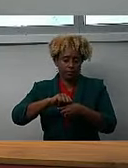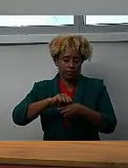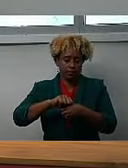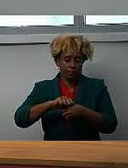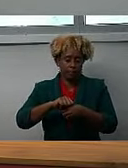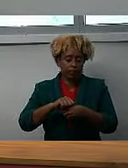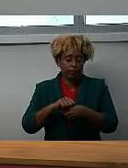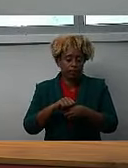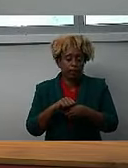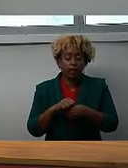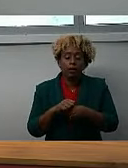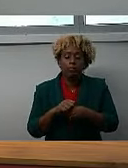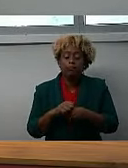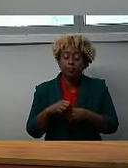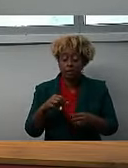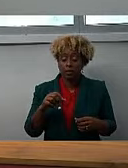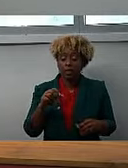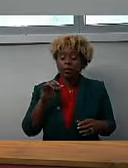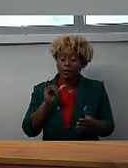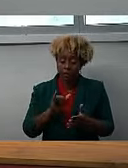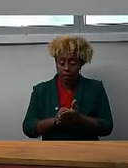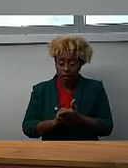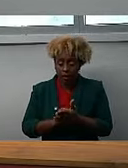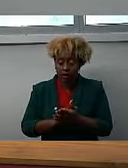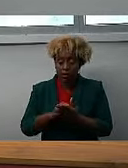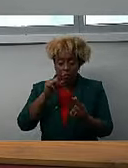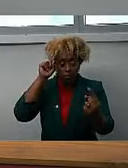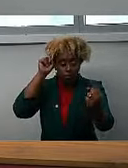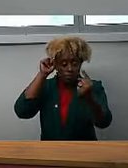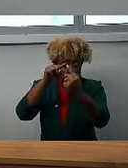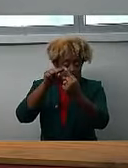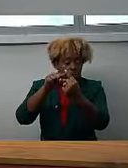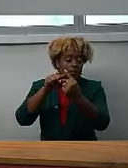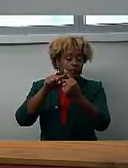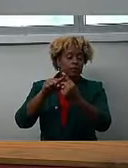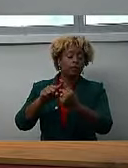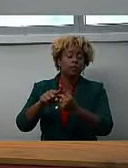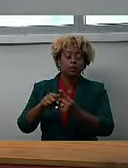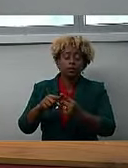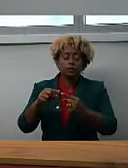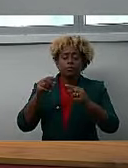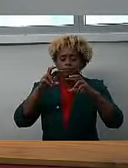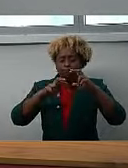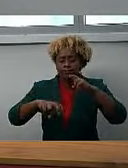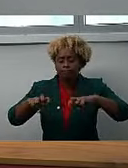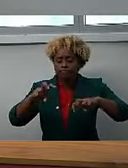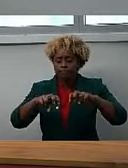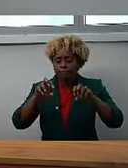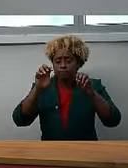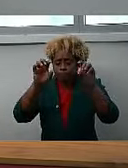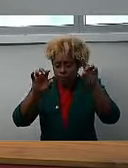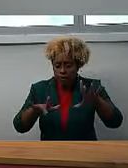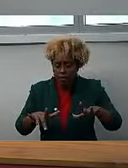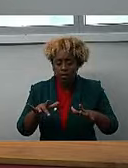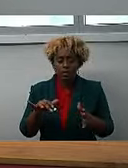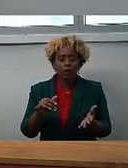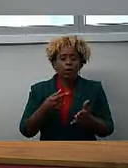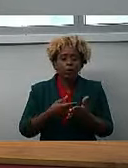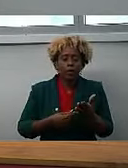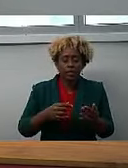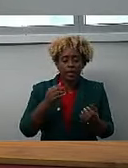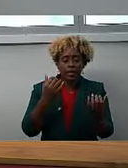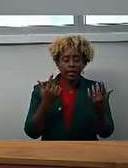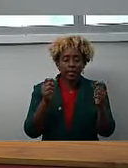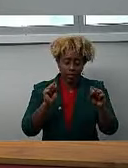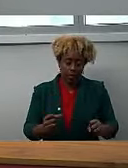The mandate of this technical working group is to fully assess Grenada's hydrocarbon potential